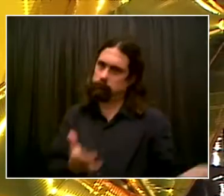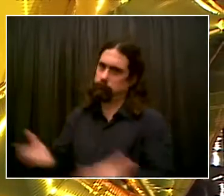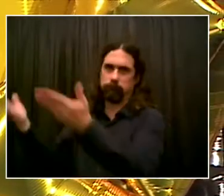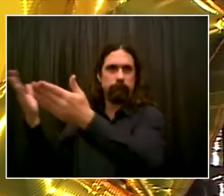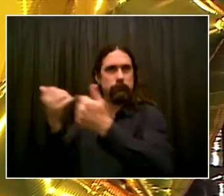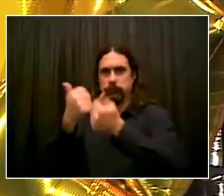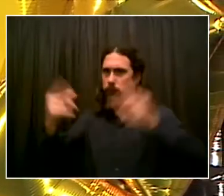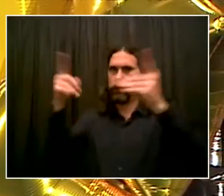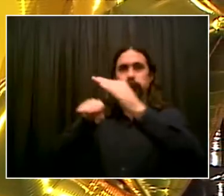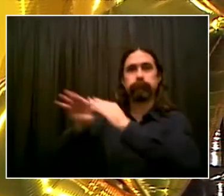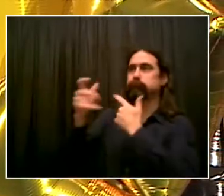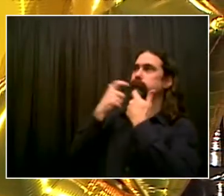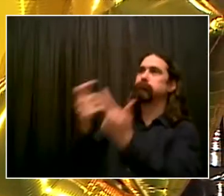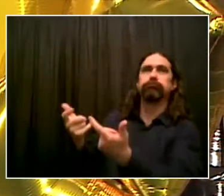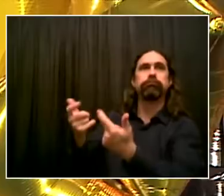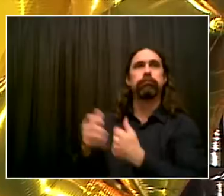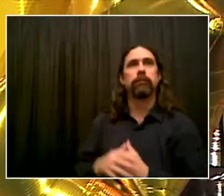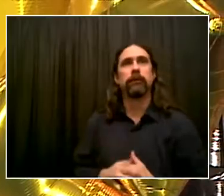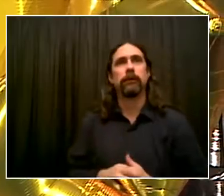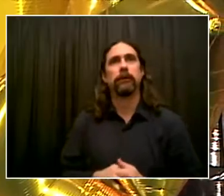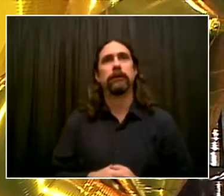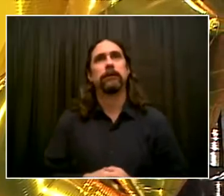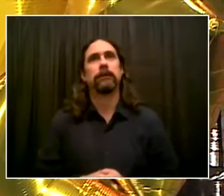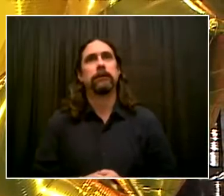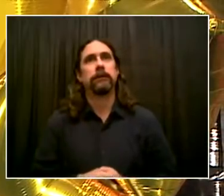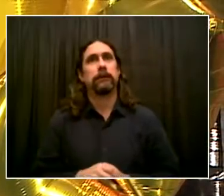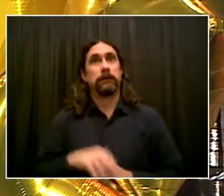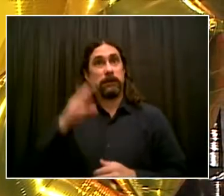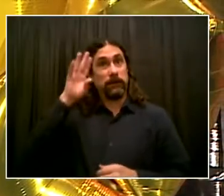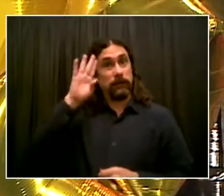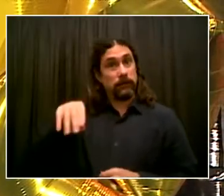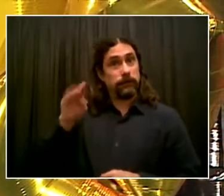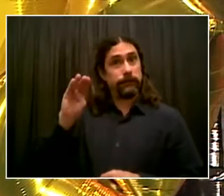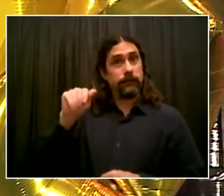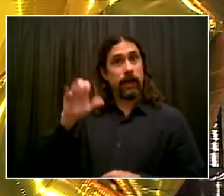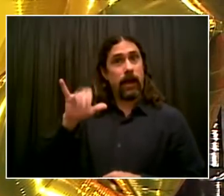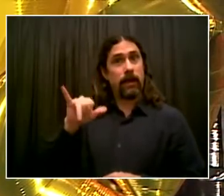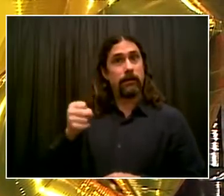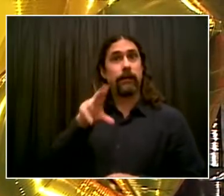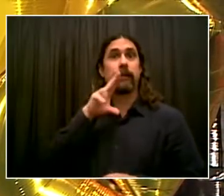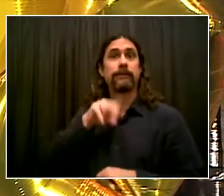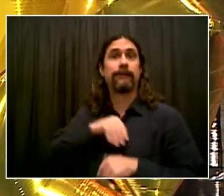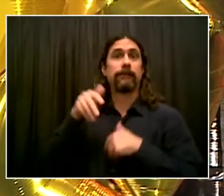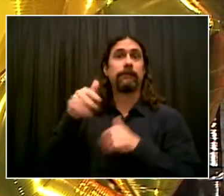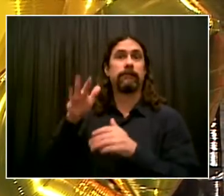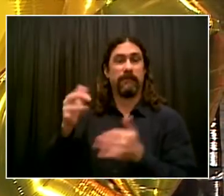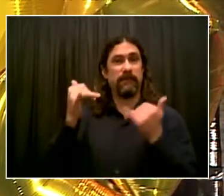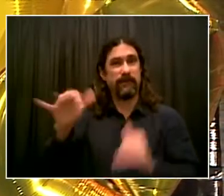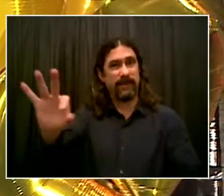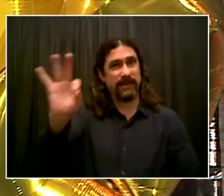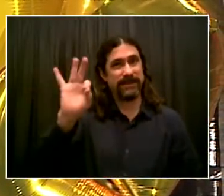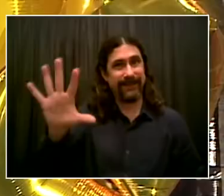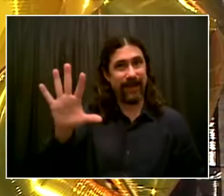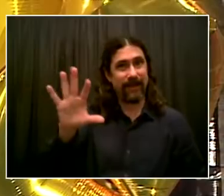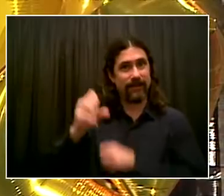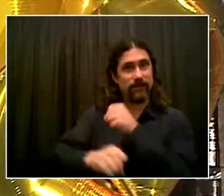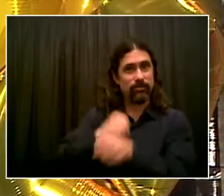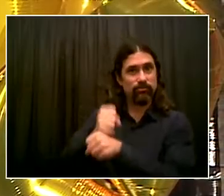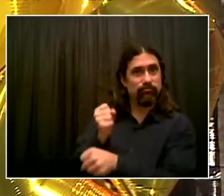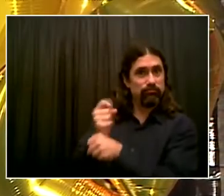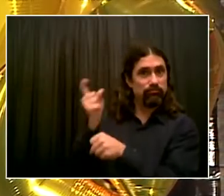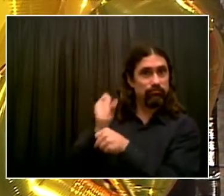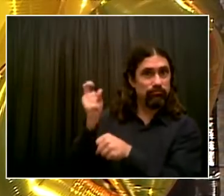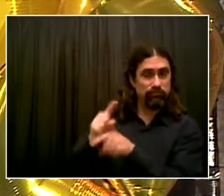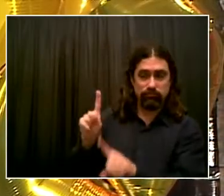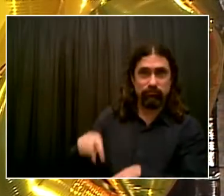Macy's Thanksgiving Parade. 95 years. No matter what's been thrown at us, the parade has come through strong, and it's going to be a great sign of